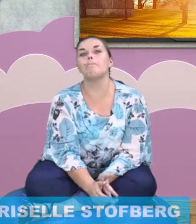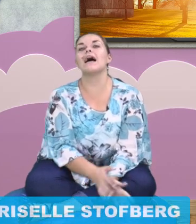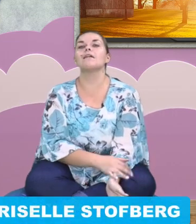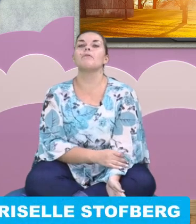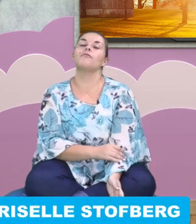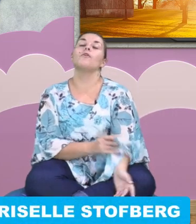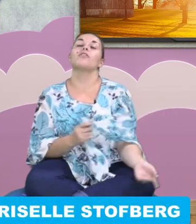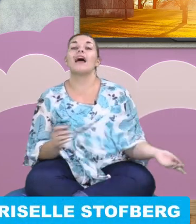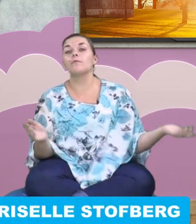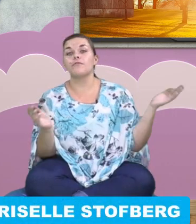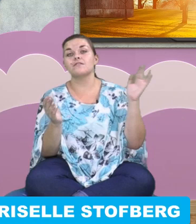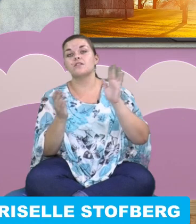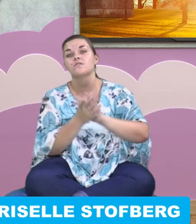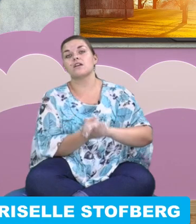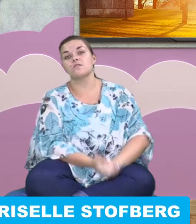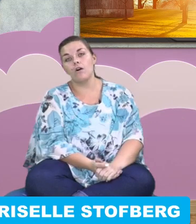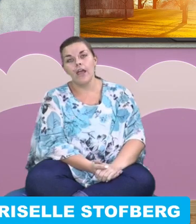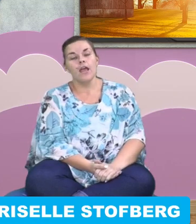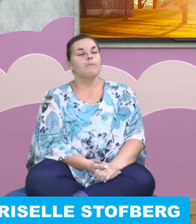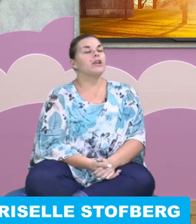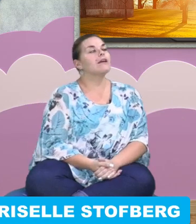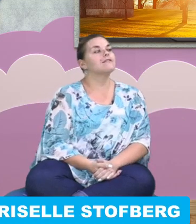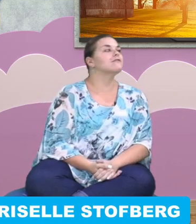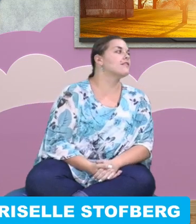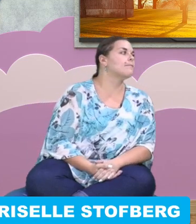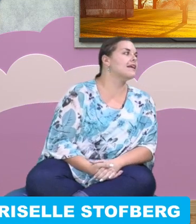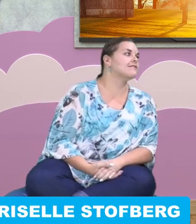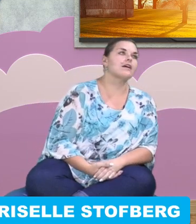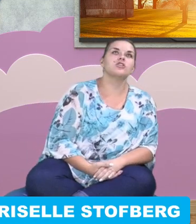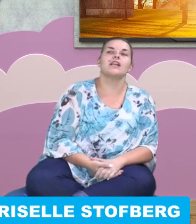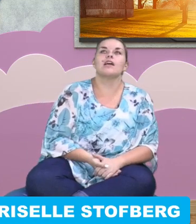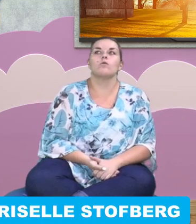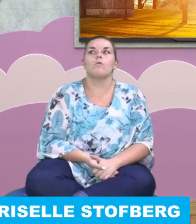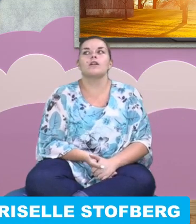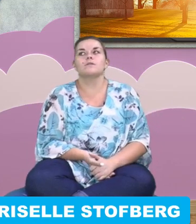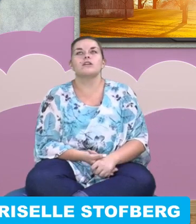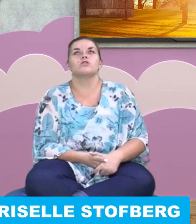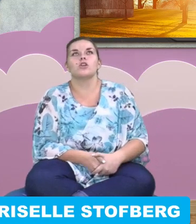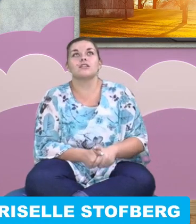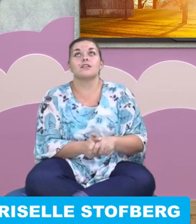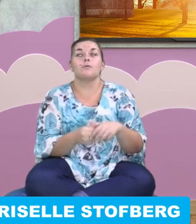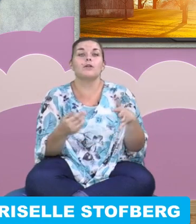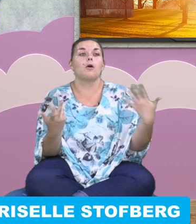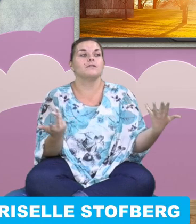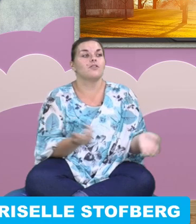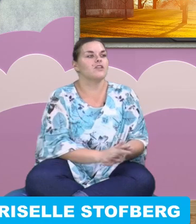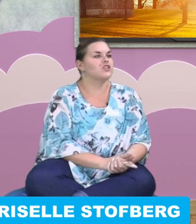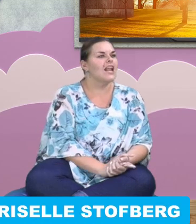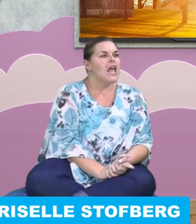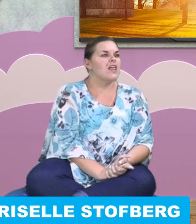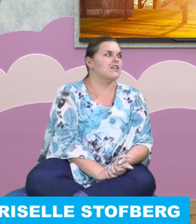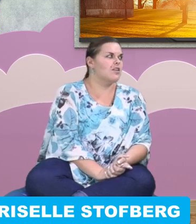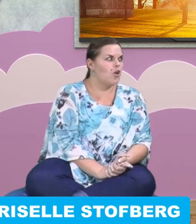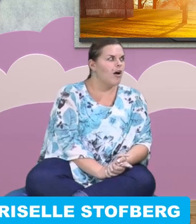week. But before that, we first need to sing a song. Monique, since our theme is sunshine, I thought, why don't we sing a song that's the complete opposite of